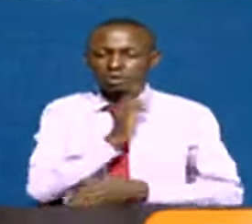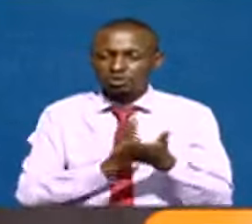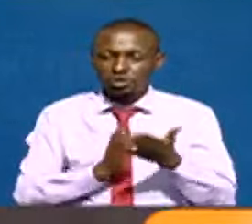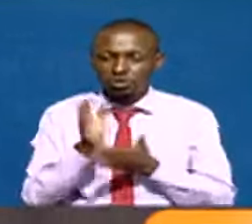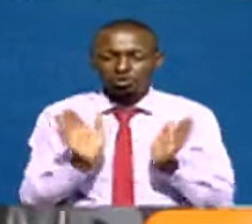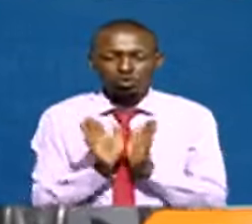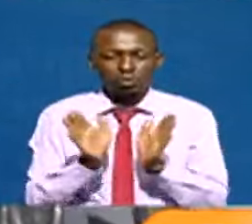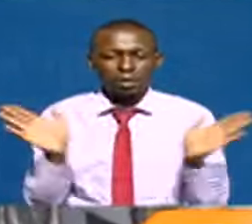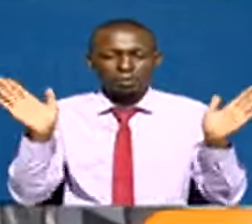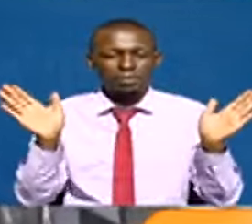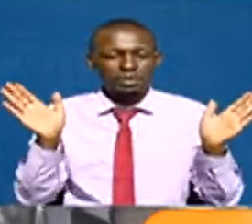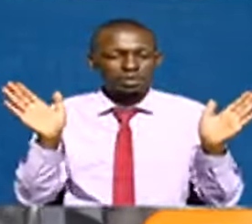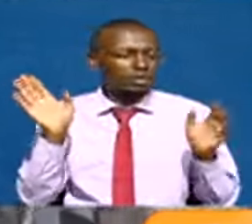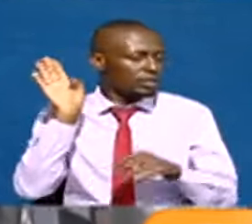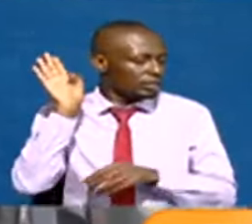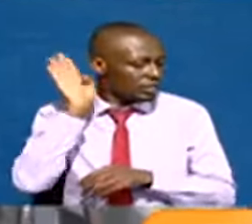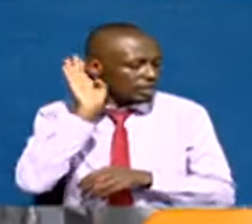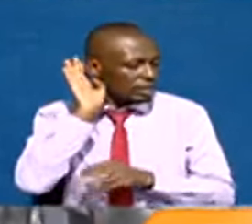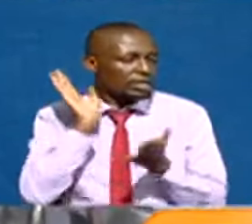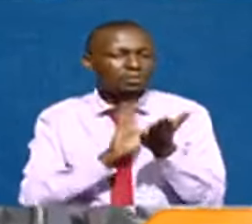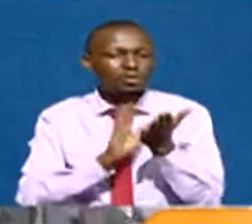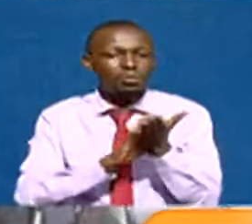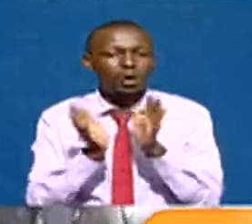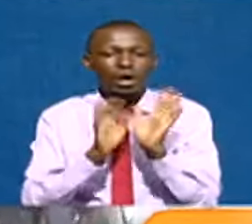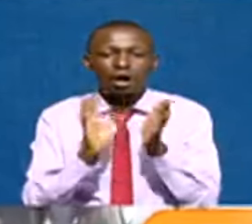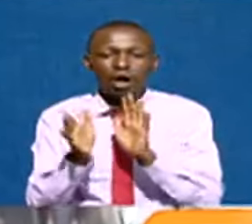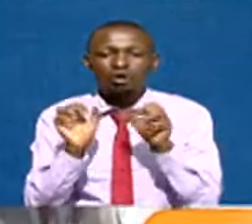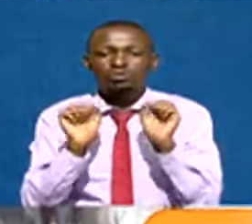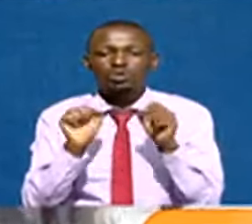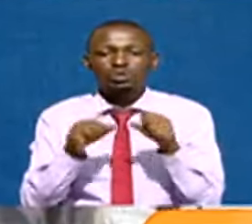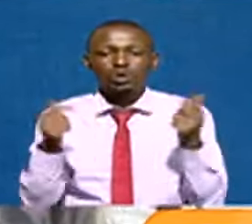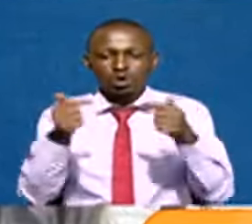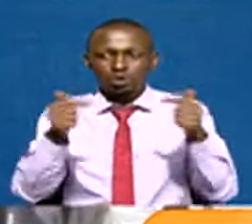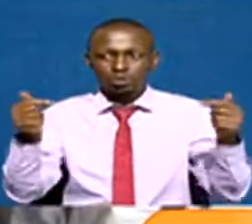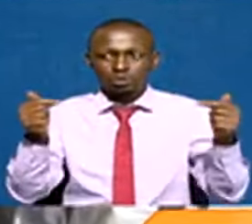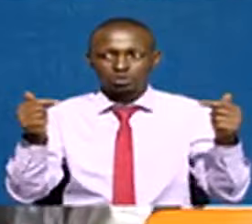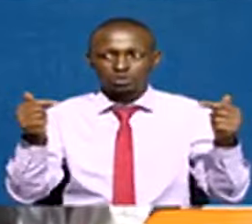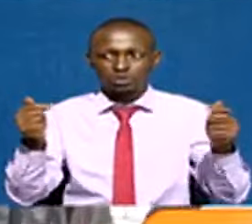hearing to help push back on the proposal. Jimmy Mbogo, Citizen TV, Nairobi.